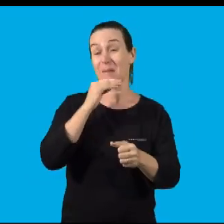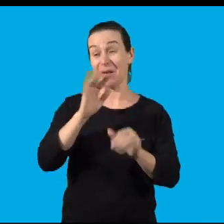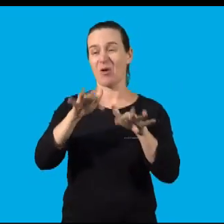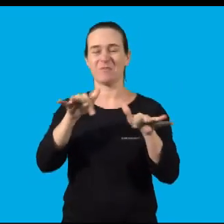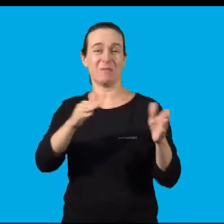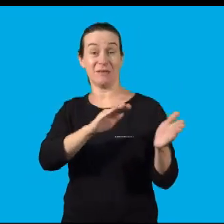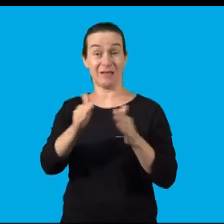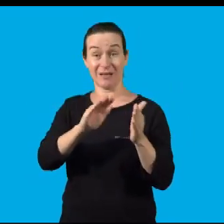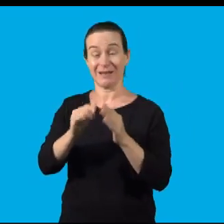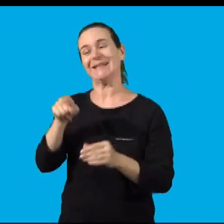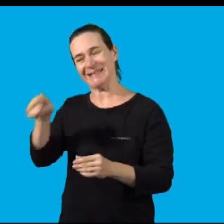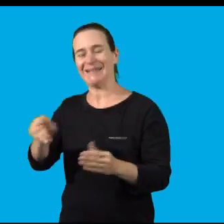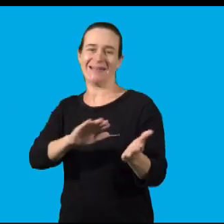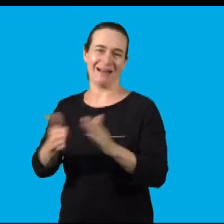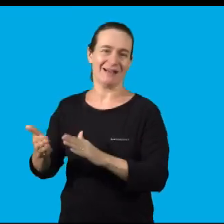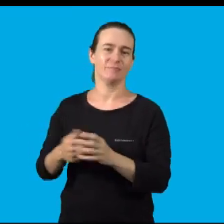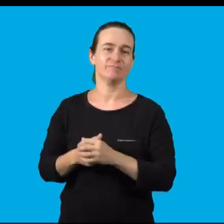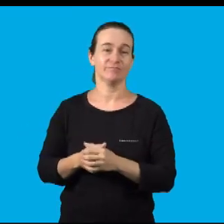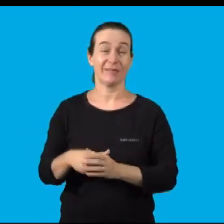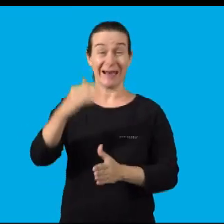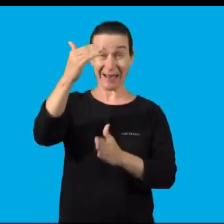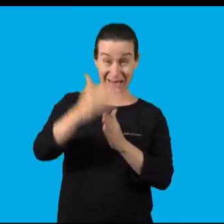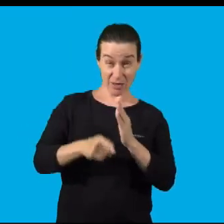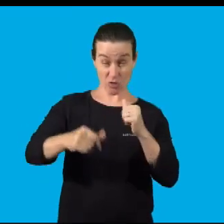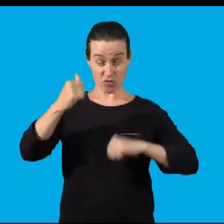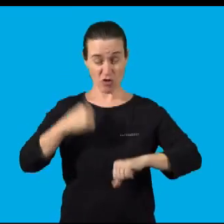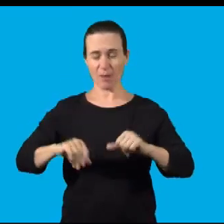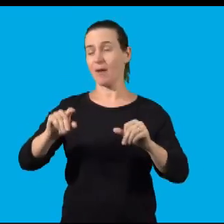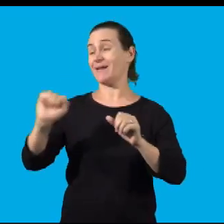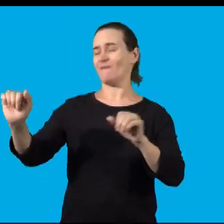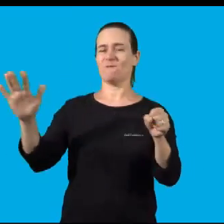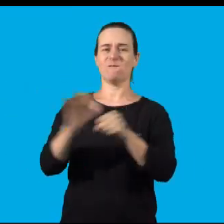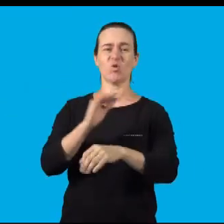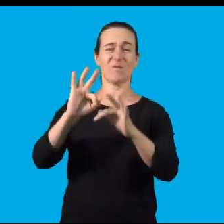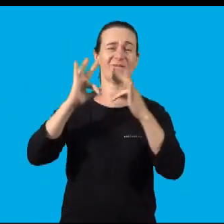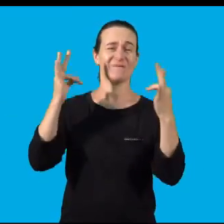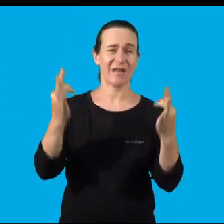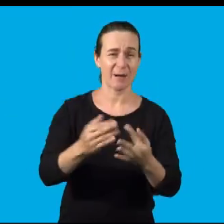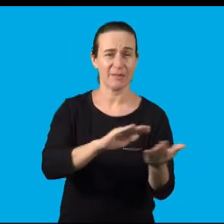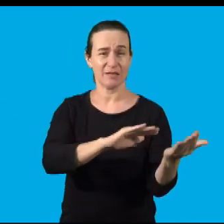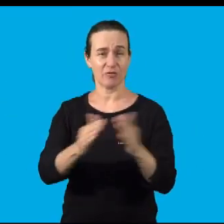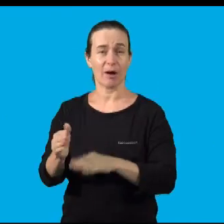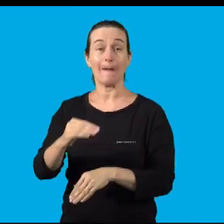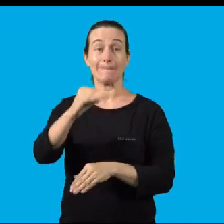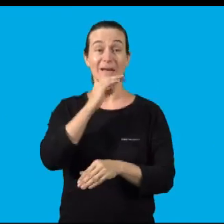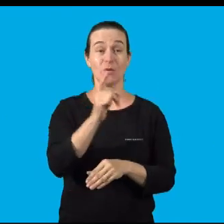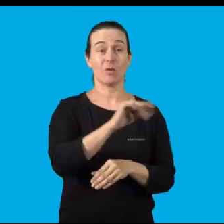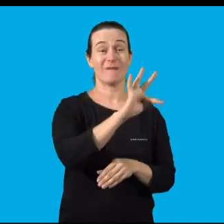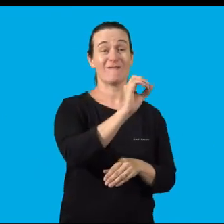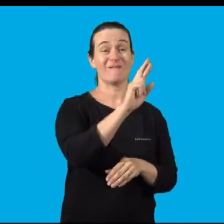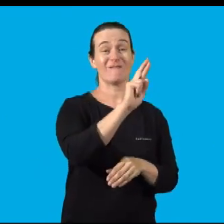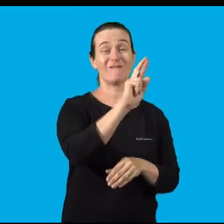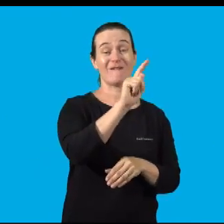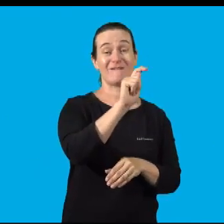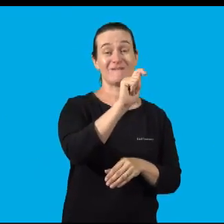own. At the end of the drama, the entire royal family dies, leading to Fortinbras from Norway to ascend the